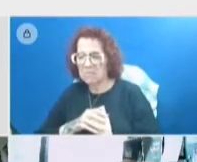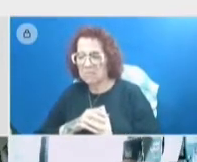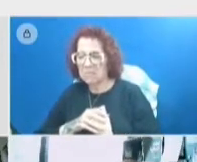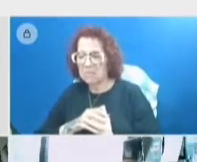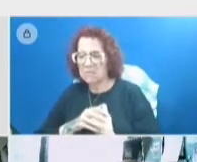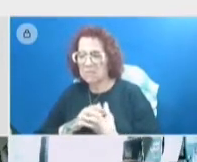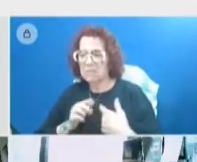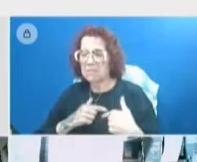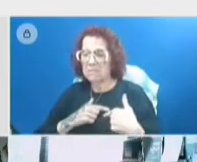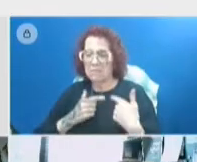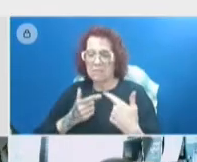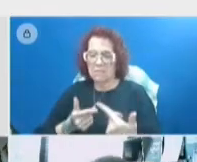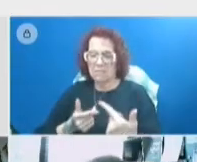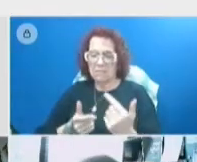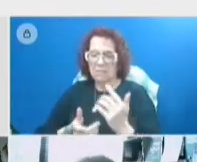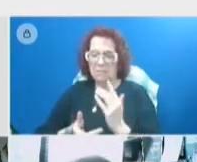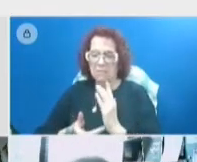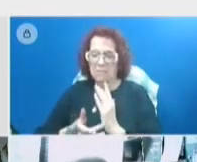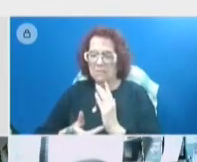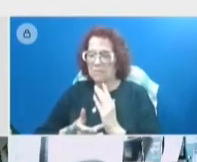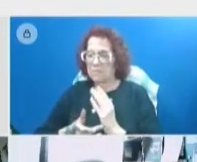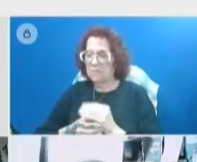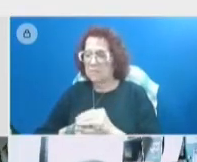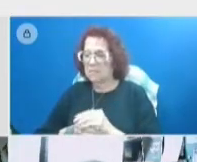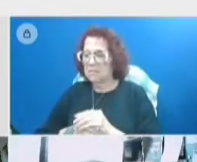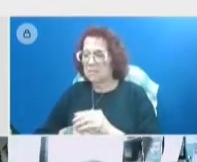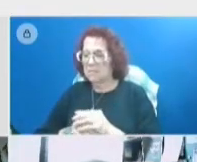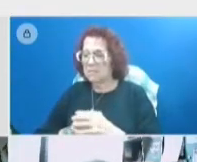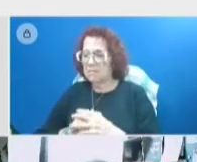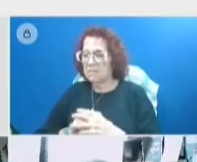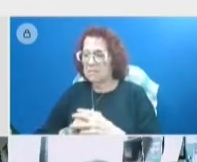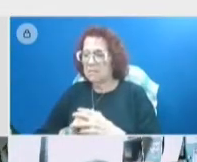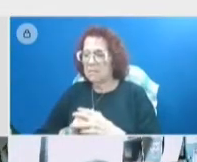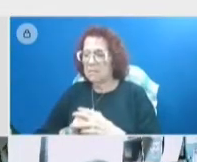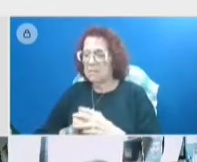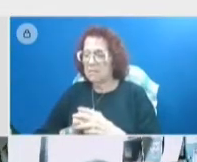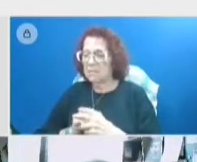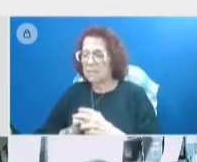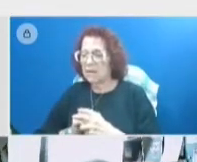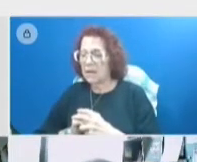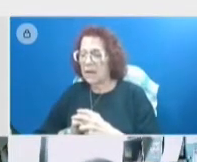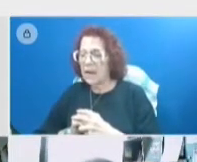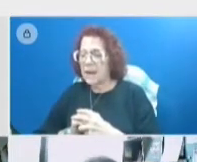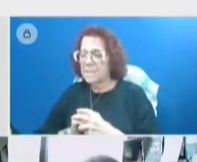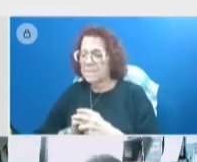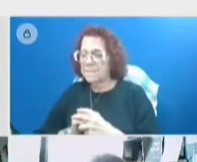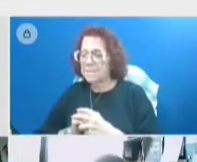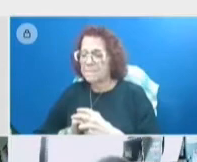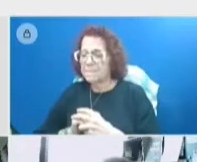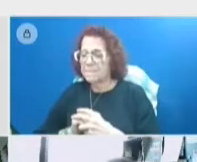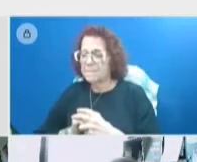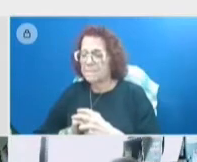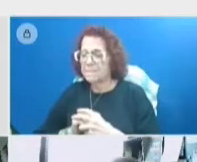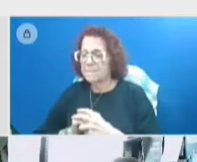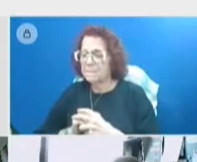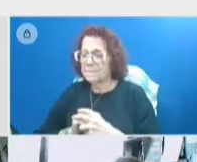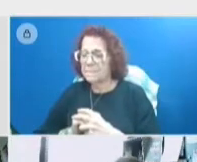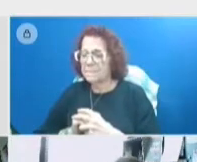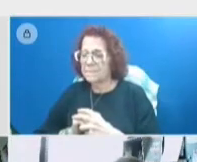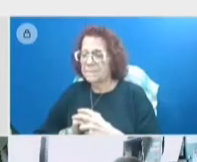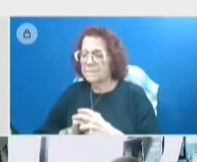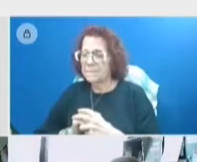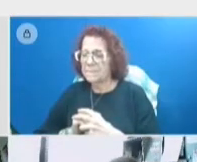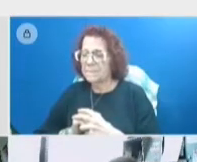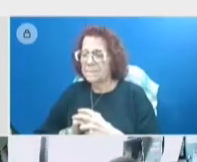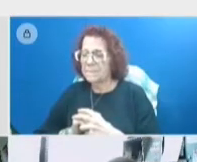director, William Cross. Good afternoon, commissioners. I'll start with projects. For Kappa's Fidus, we continue to make